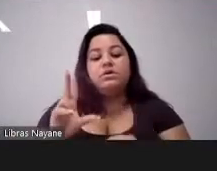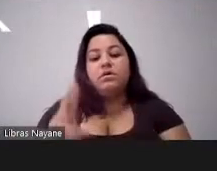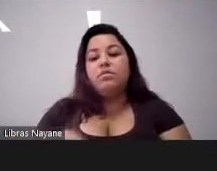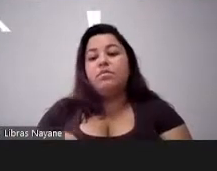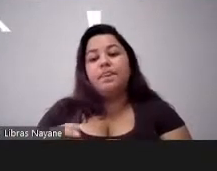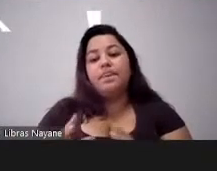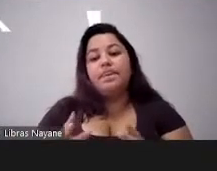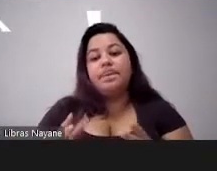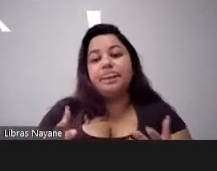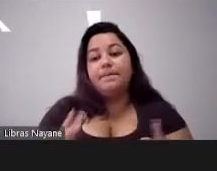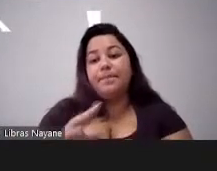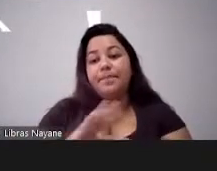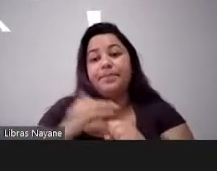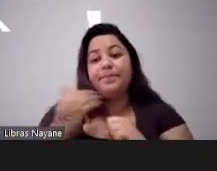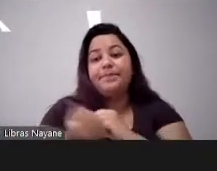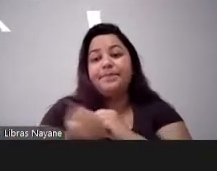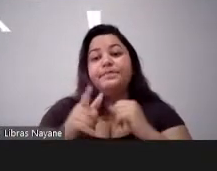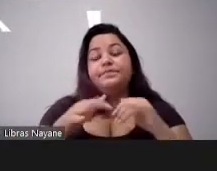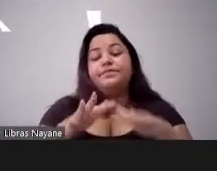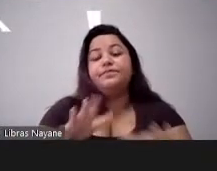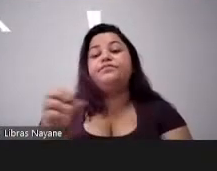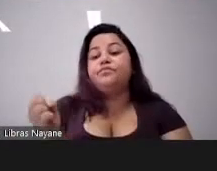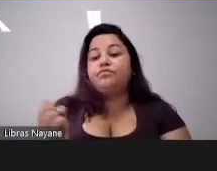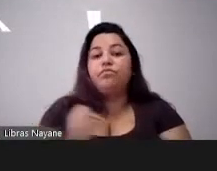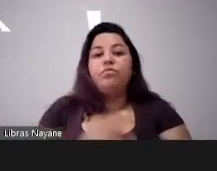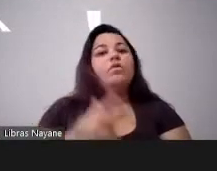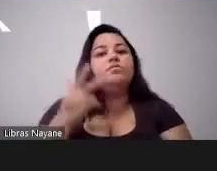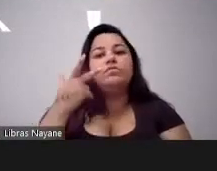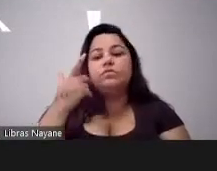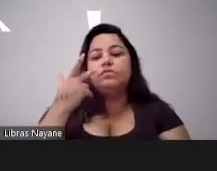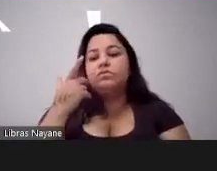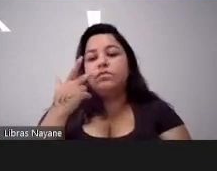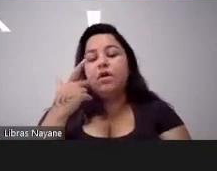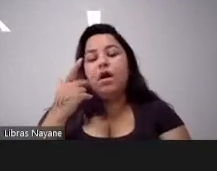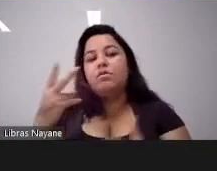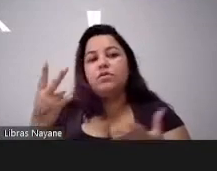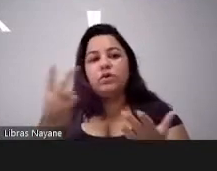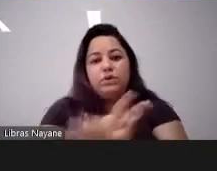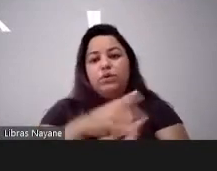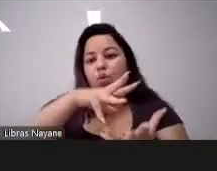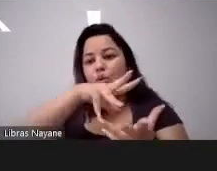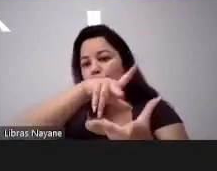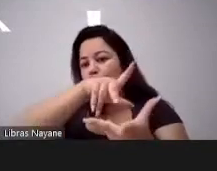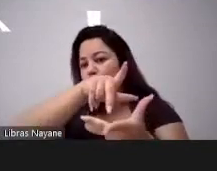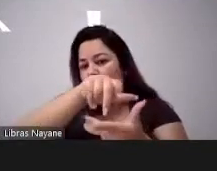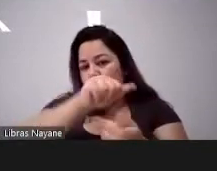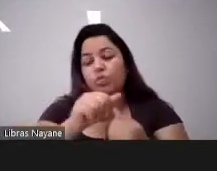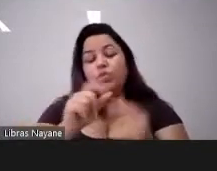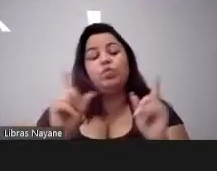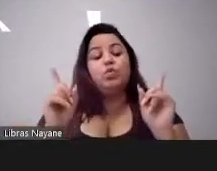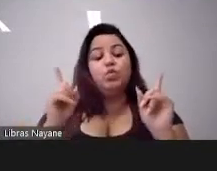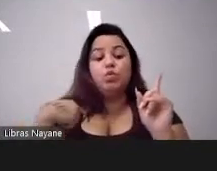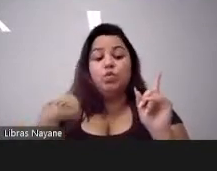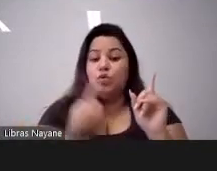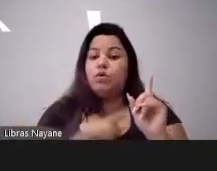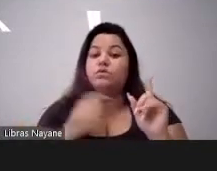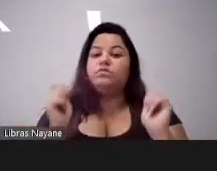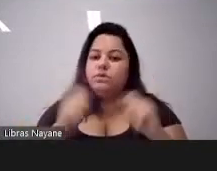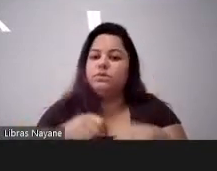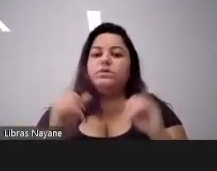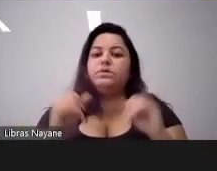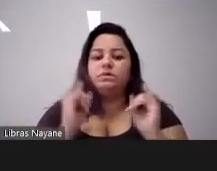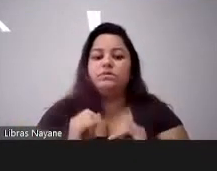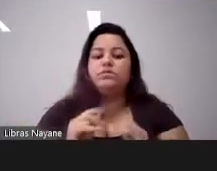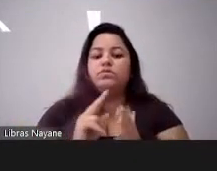not a circumstance, but it's a new normal, as everybody says. It means that we need